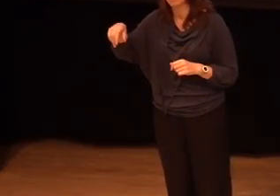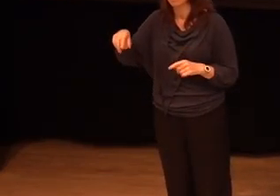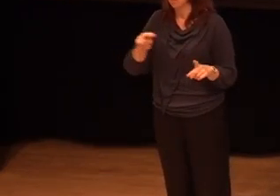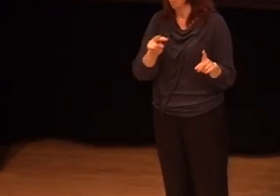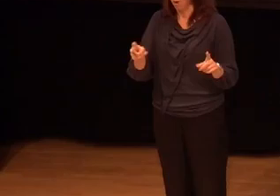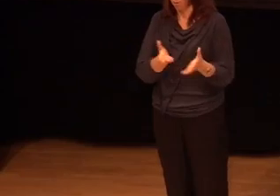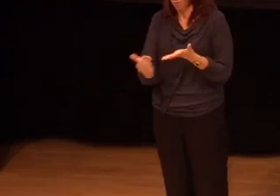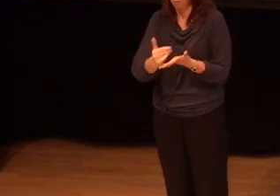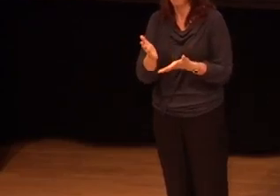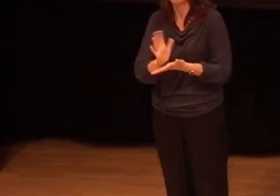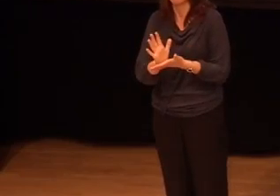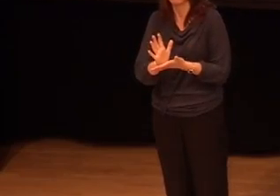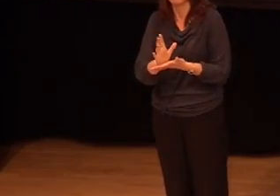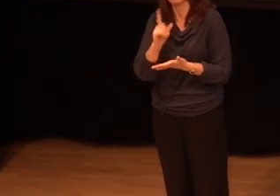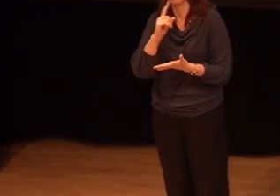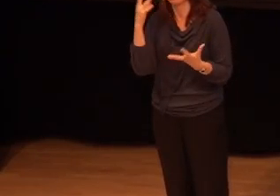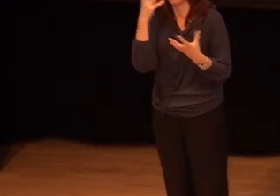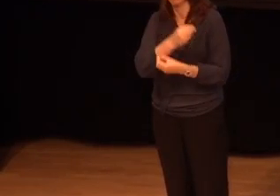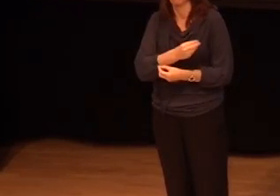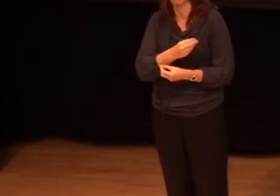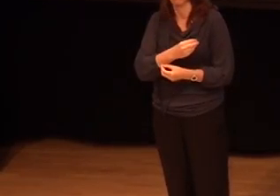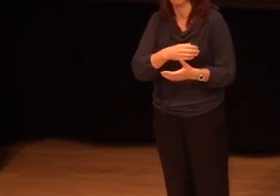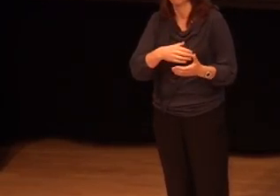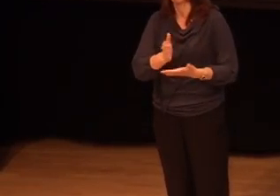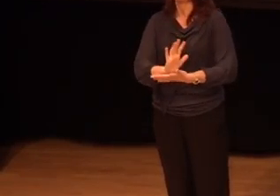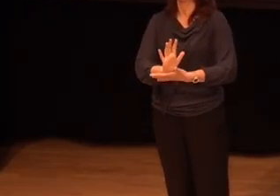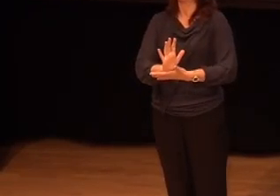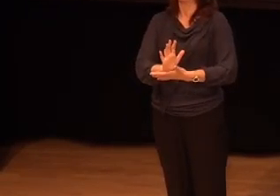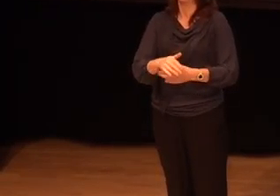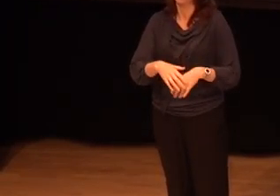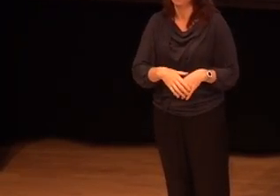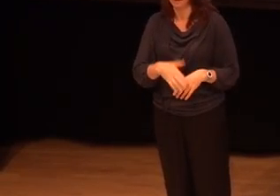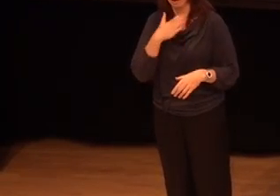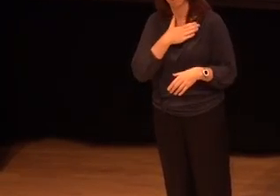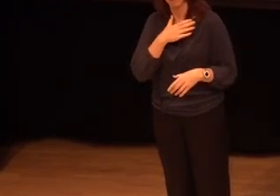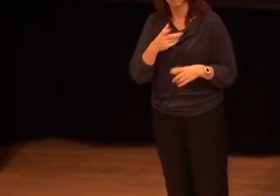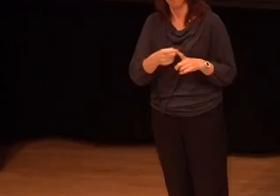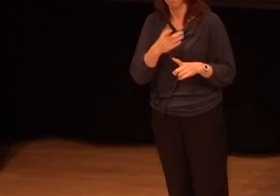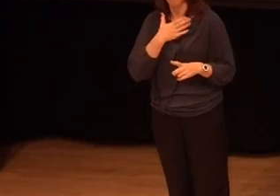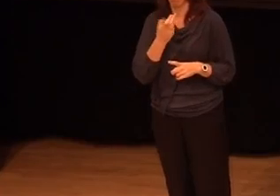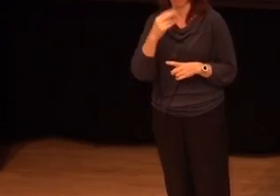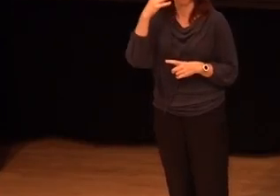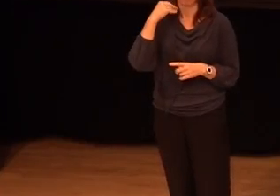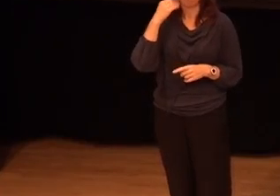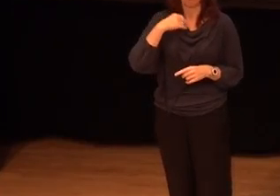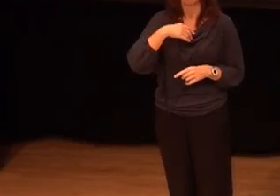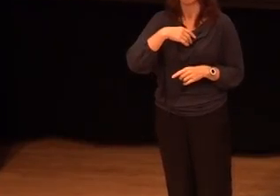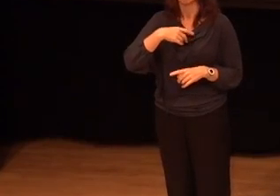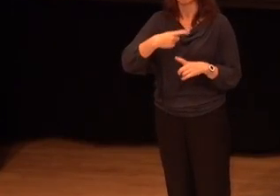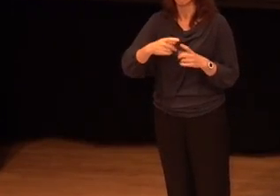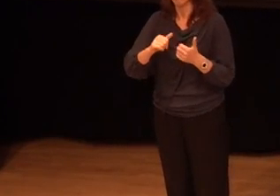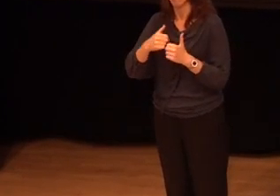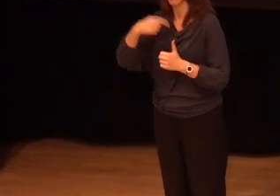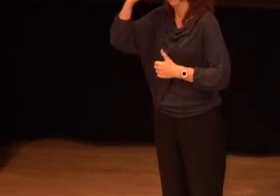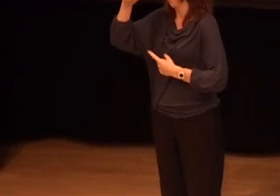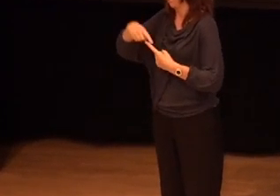beautifully. And so it was a pleasure to watch on both personal level and in terms of the way I think